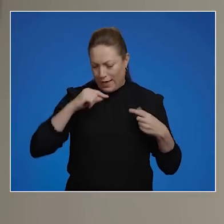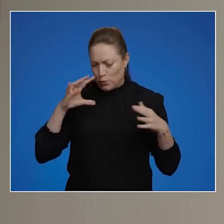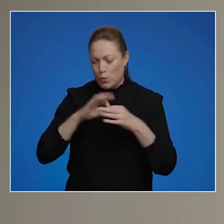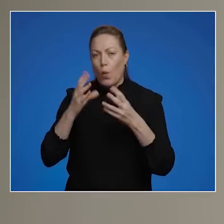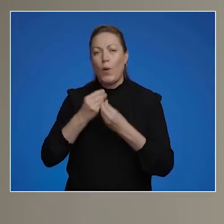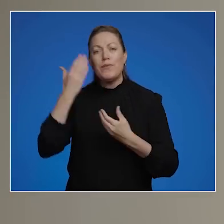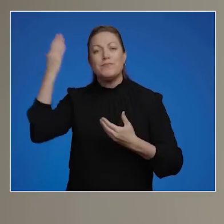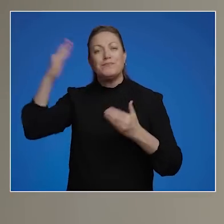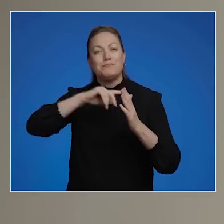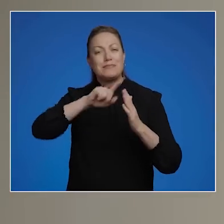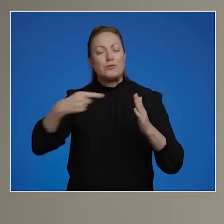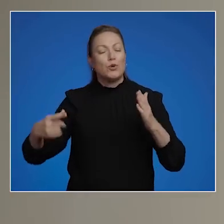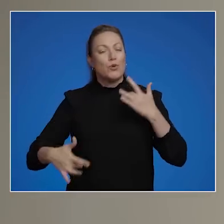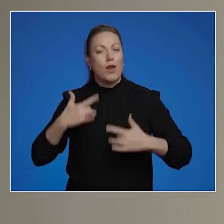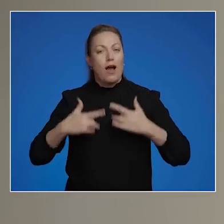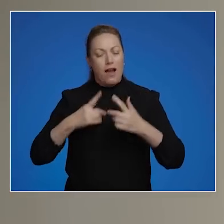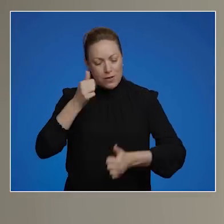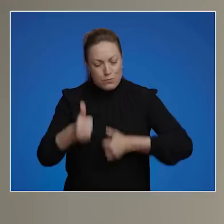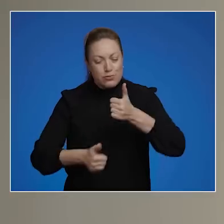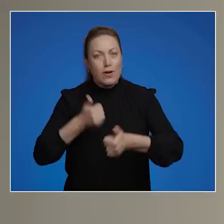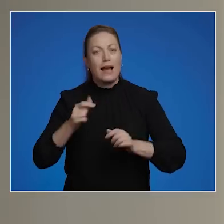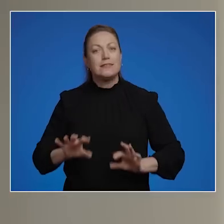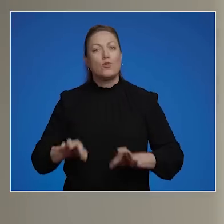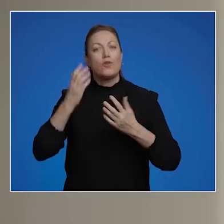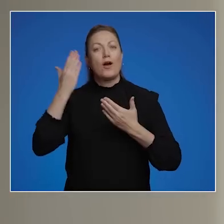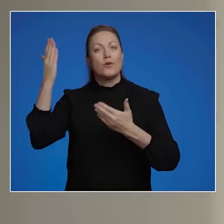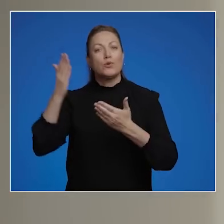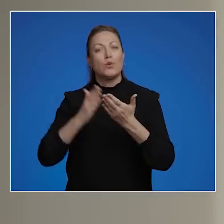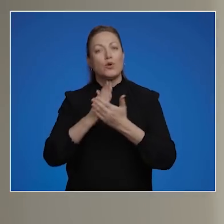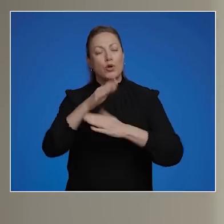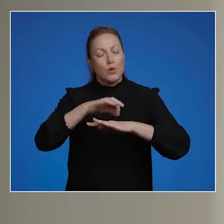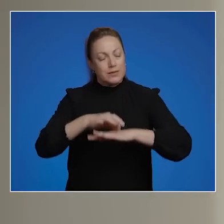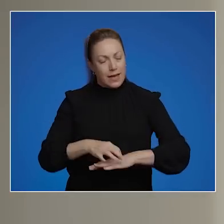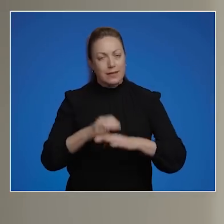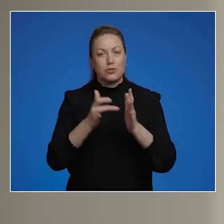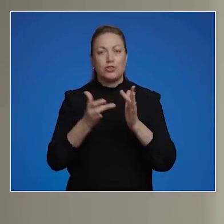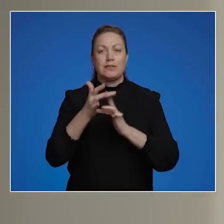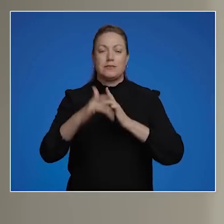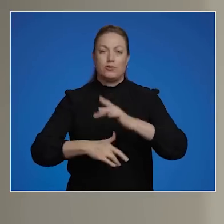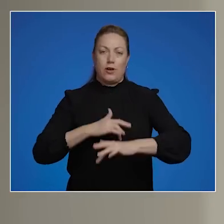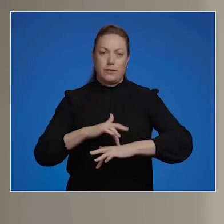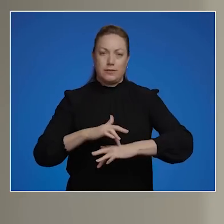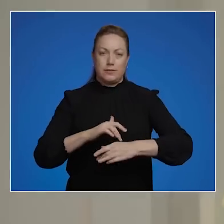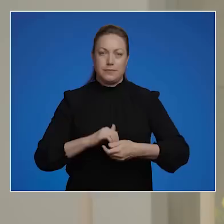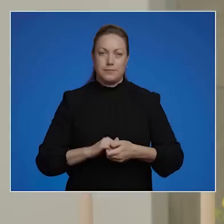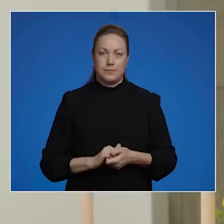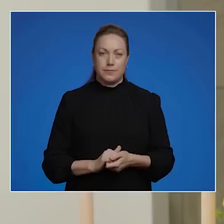be co-heirs to eternal life and may praise and glorify you through your Son, Jesus Christ.